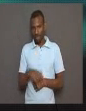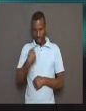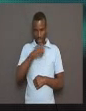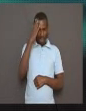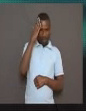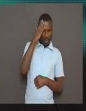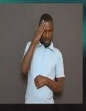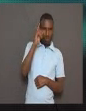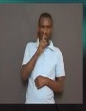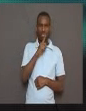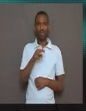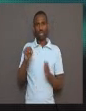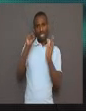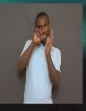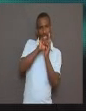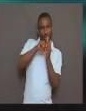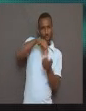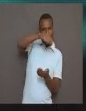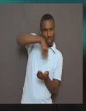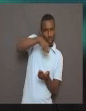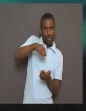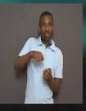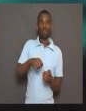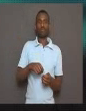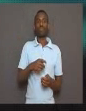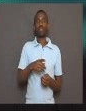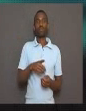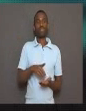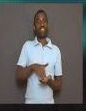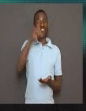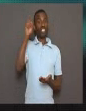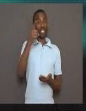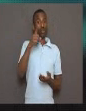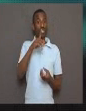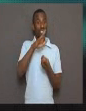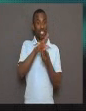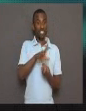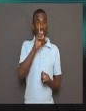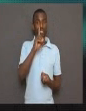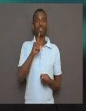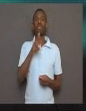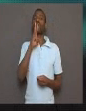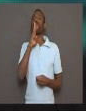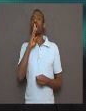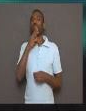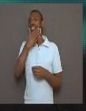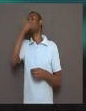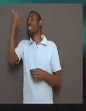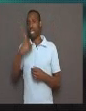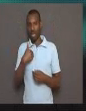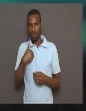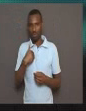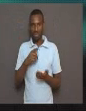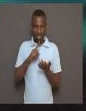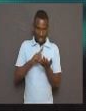1. We know that a salt solution has a greater density than